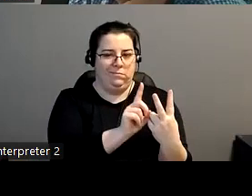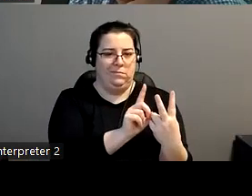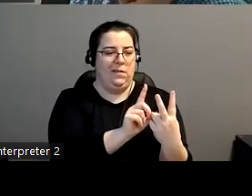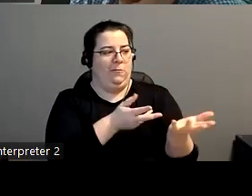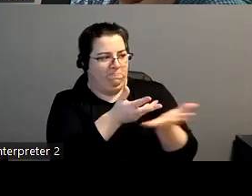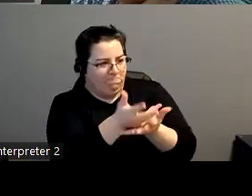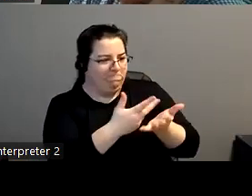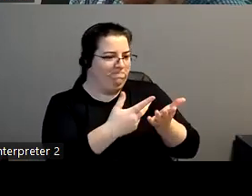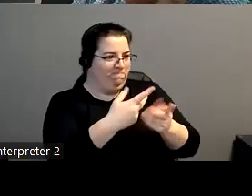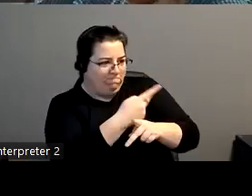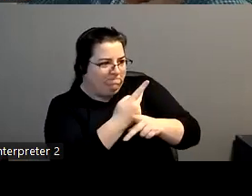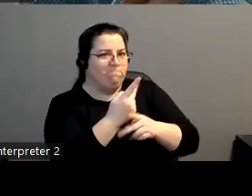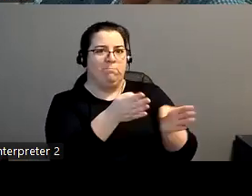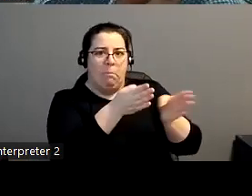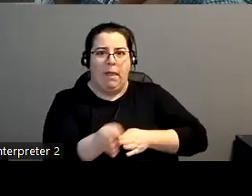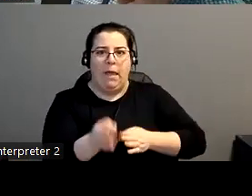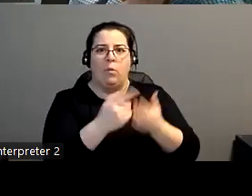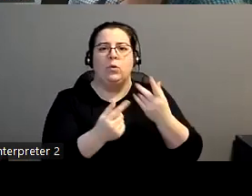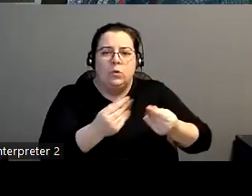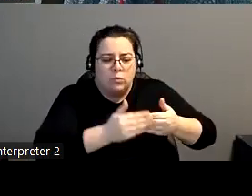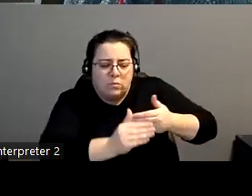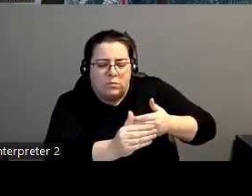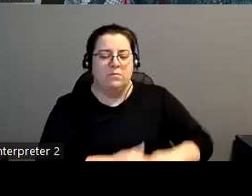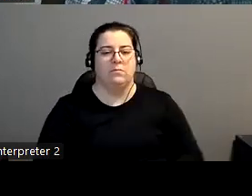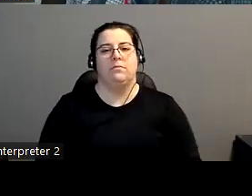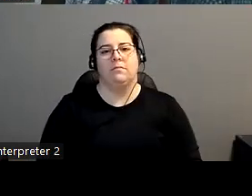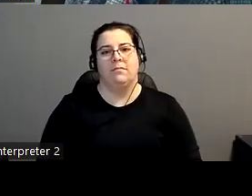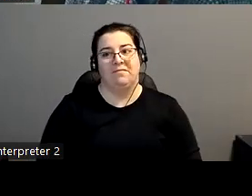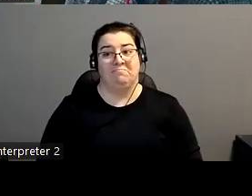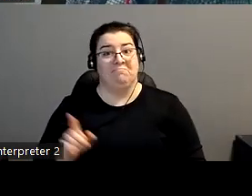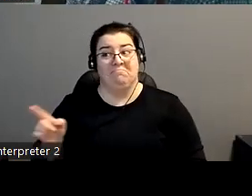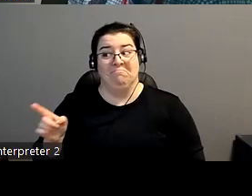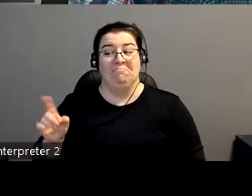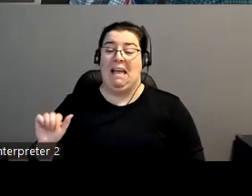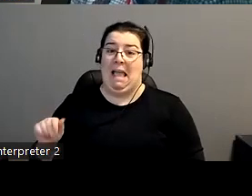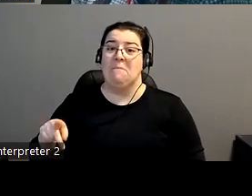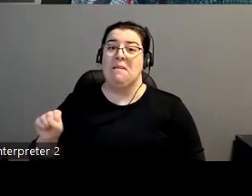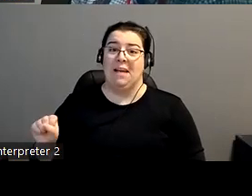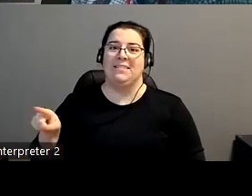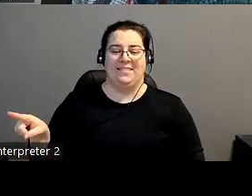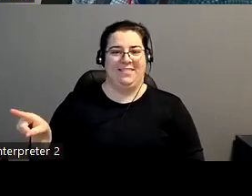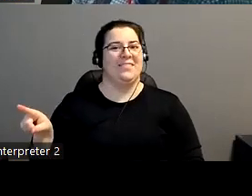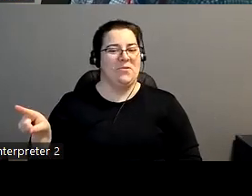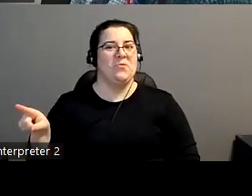As you can imagine, Adult Protective Services really likes this program.